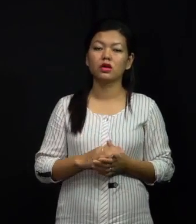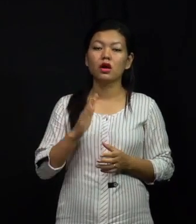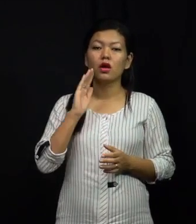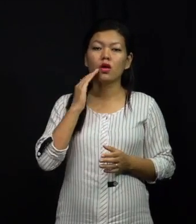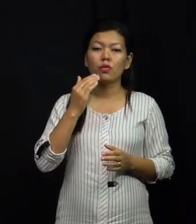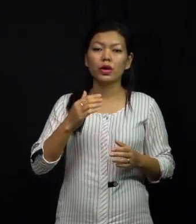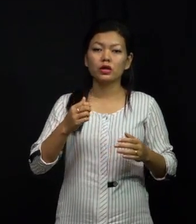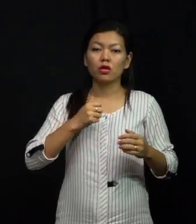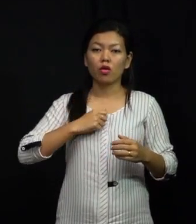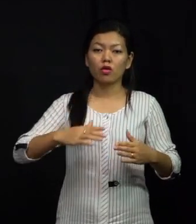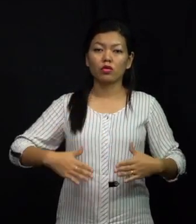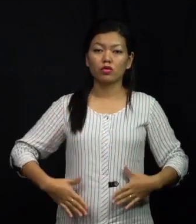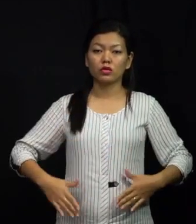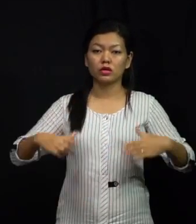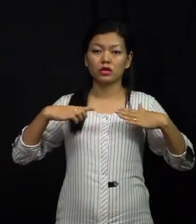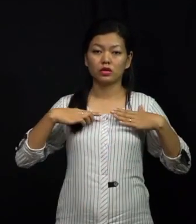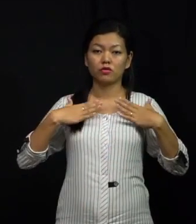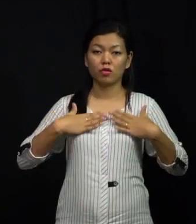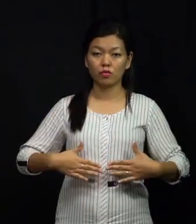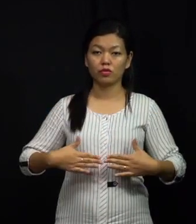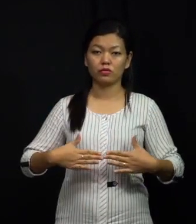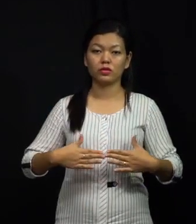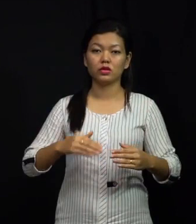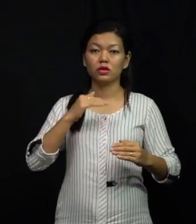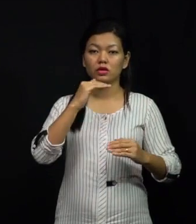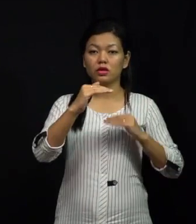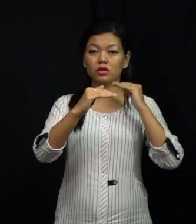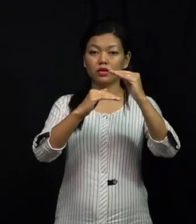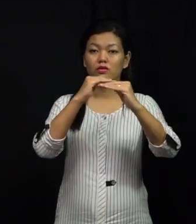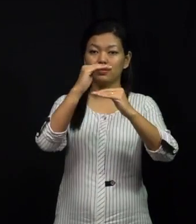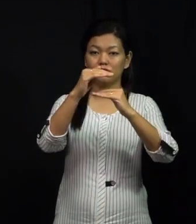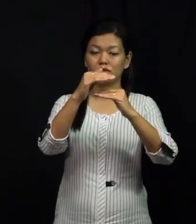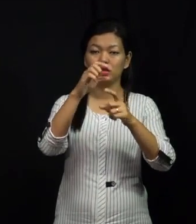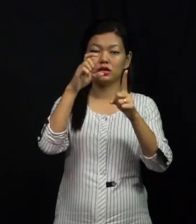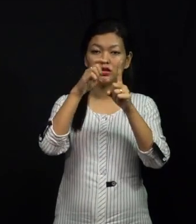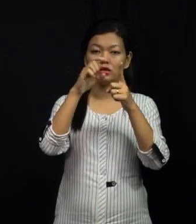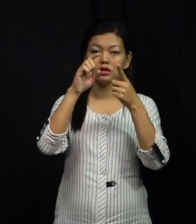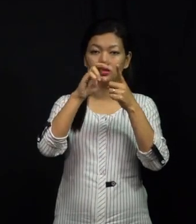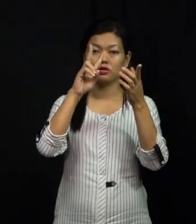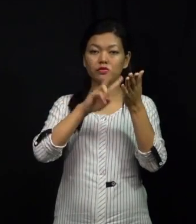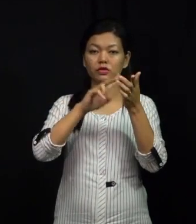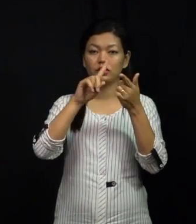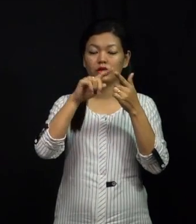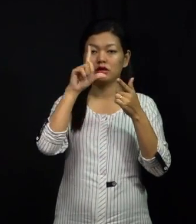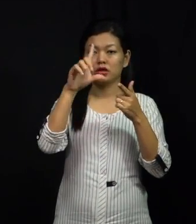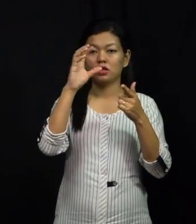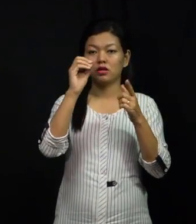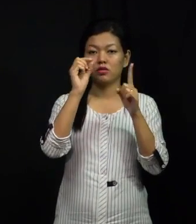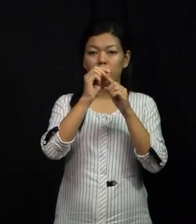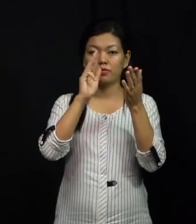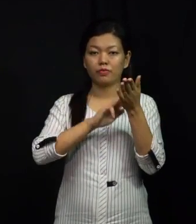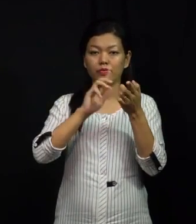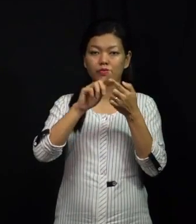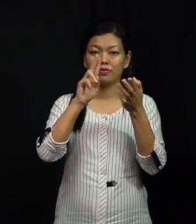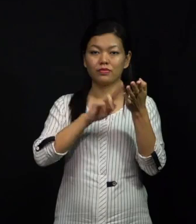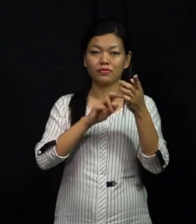your mind, then change occurs, isn't that? Yes or no? It might be visible sometimes, it might not be visible